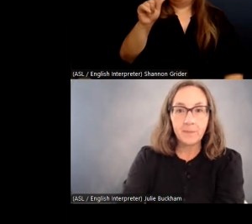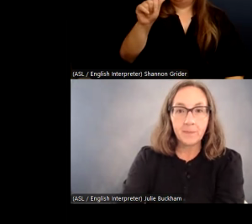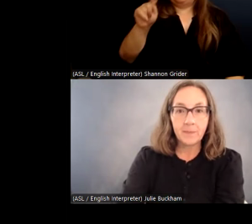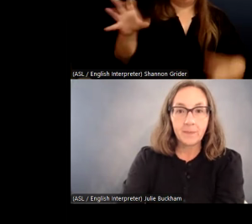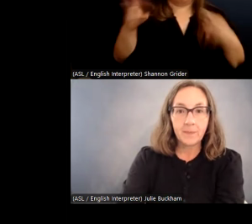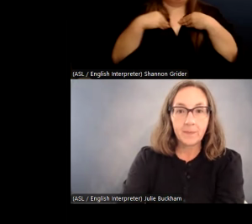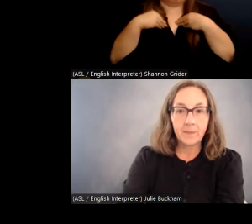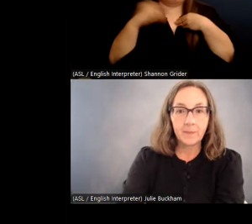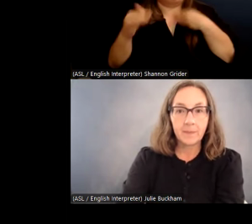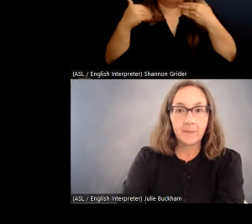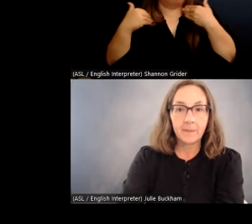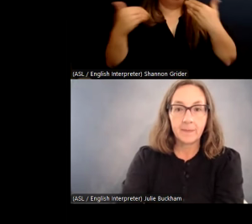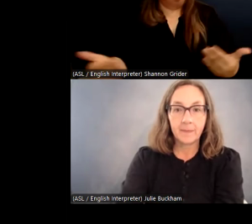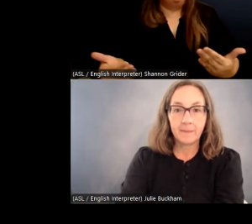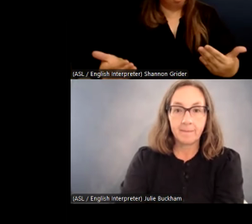error.